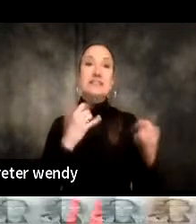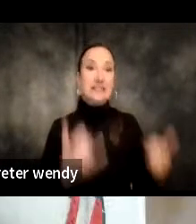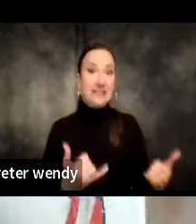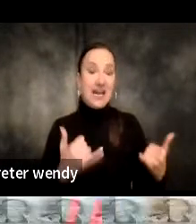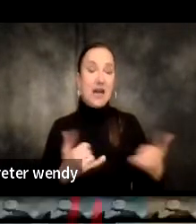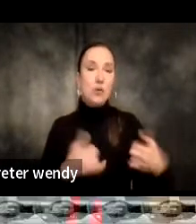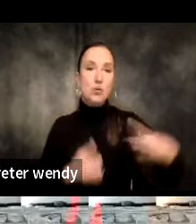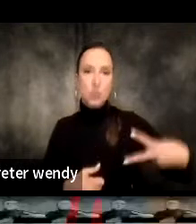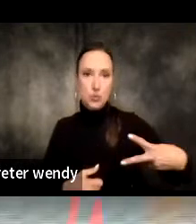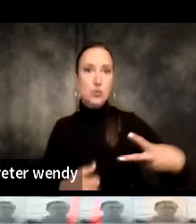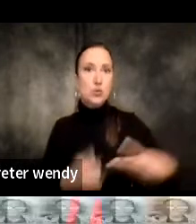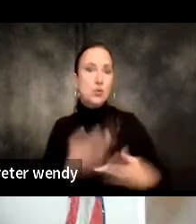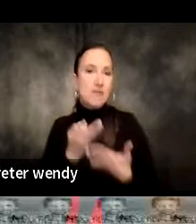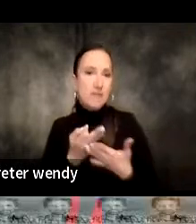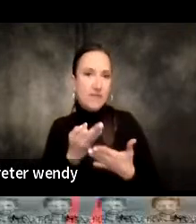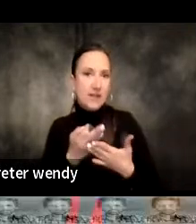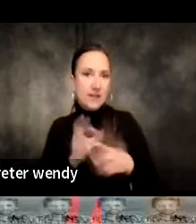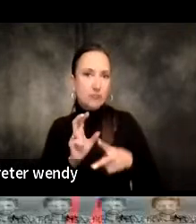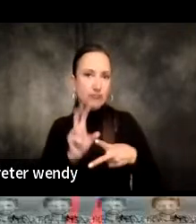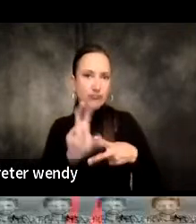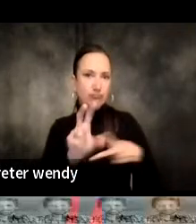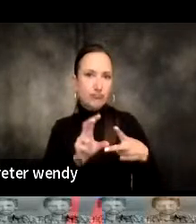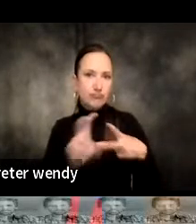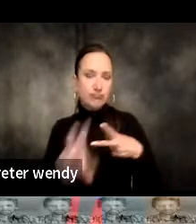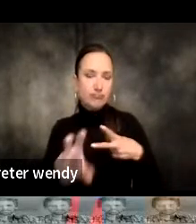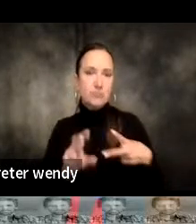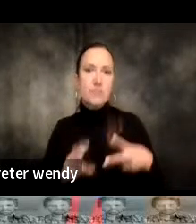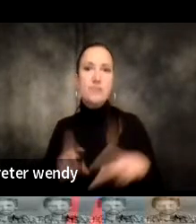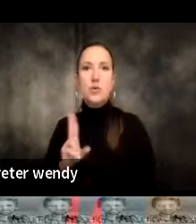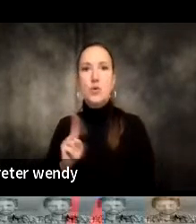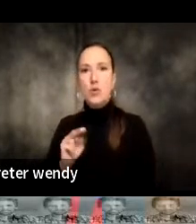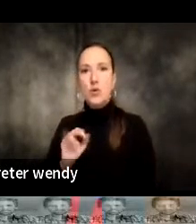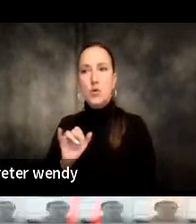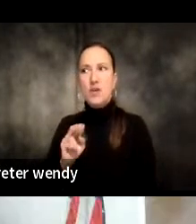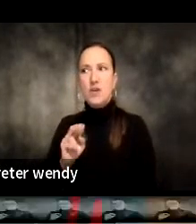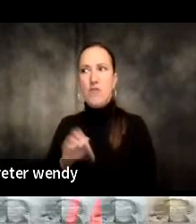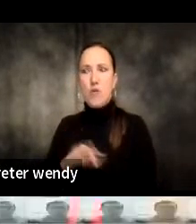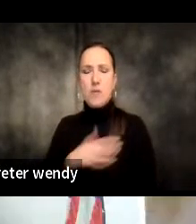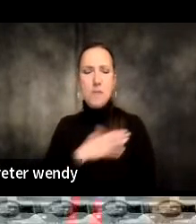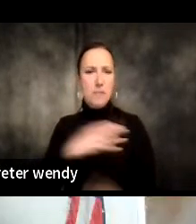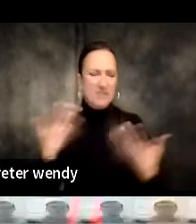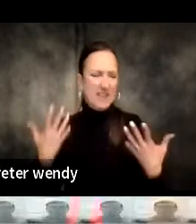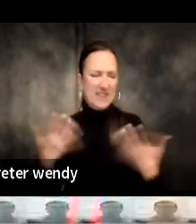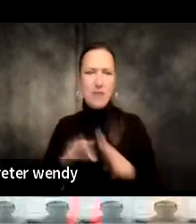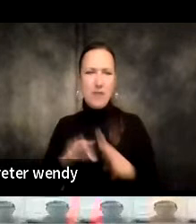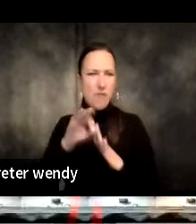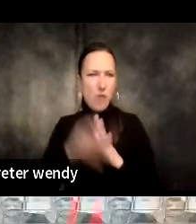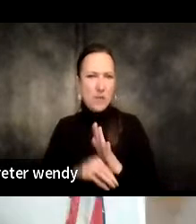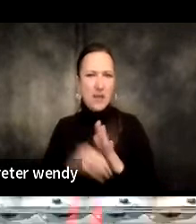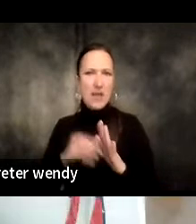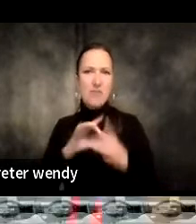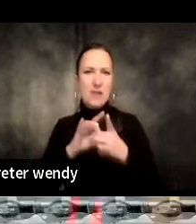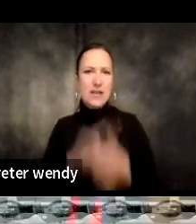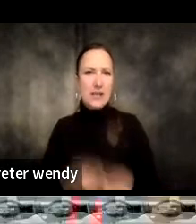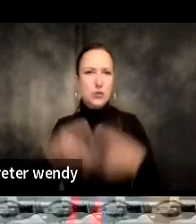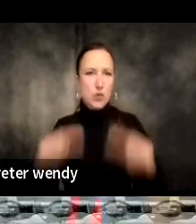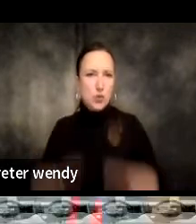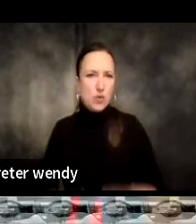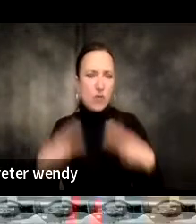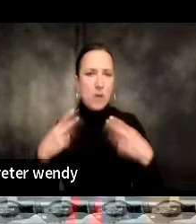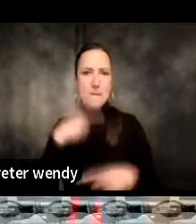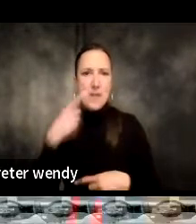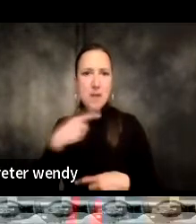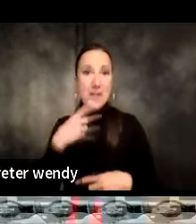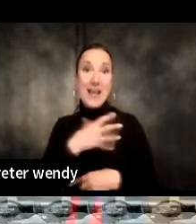$2 billion in funding from the uniform per student funding formula towards public and public